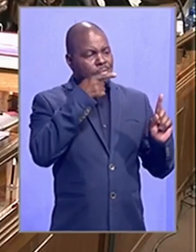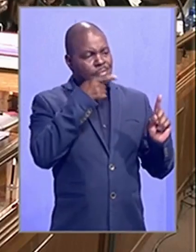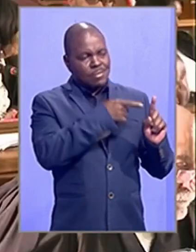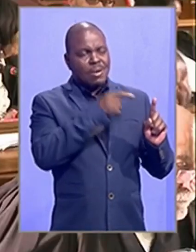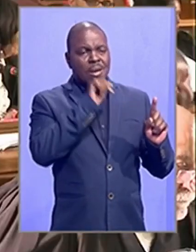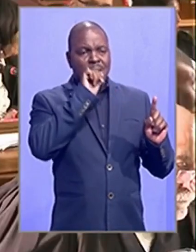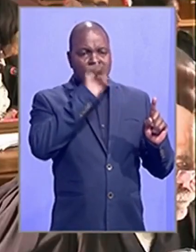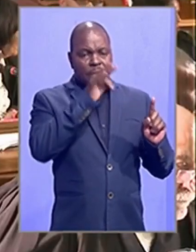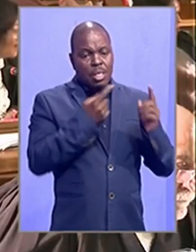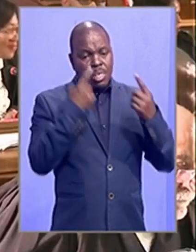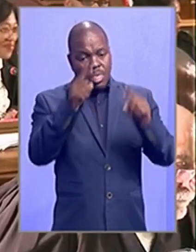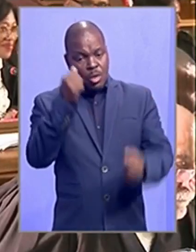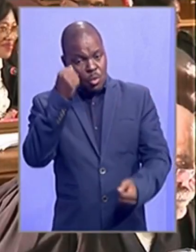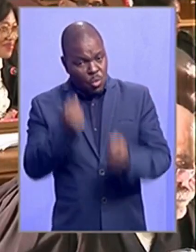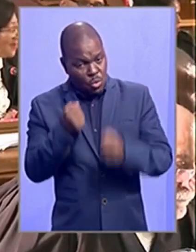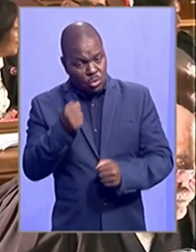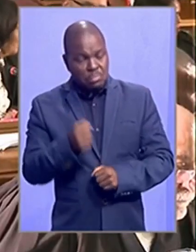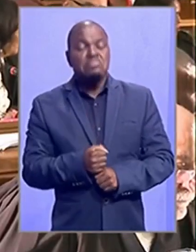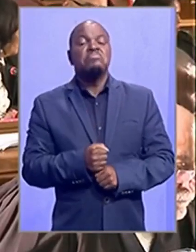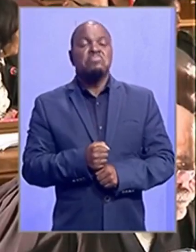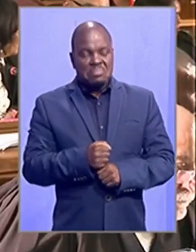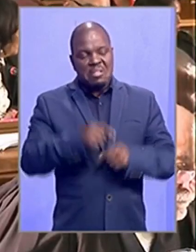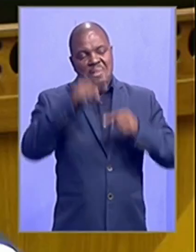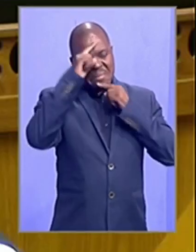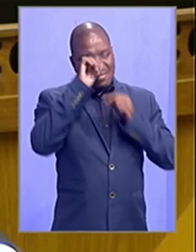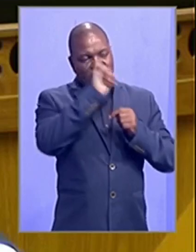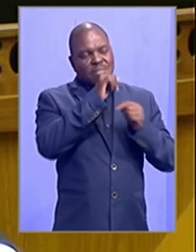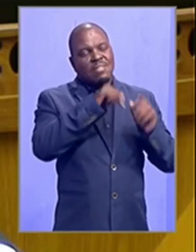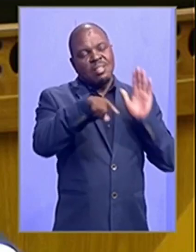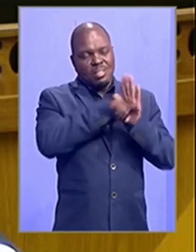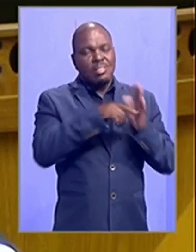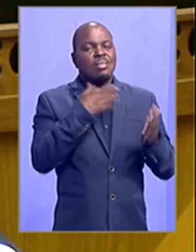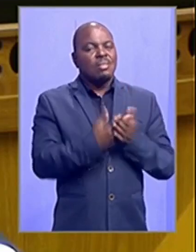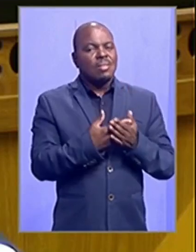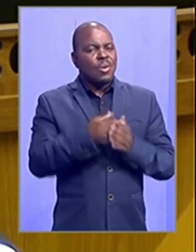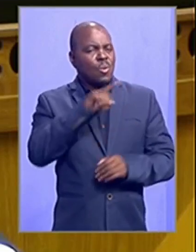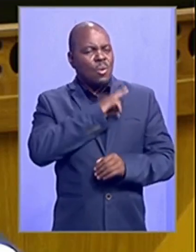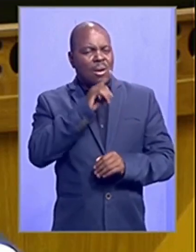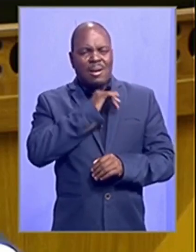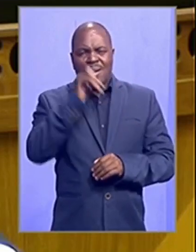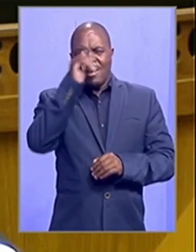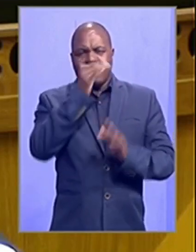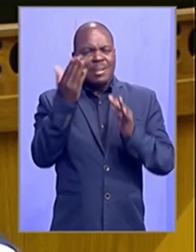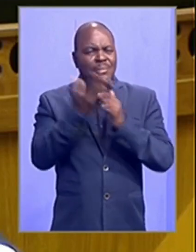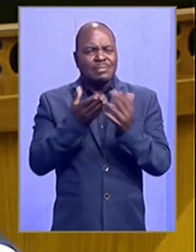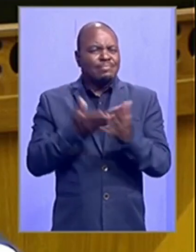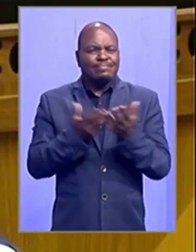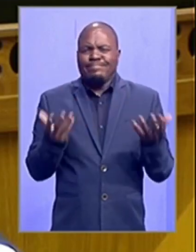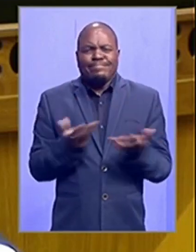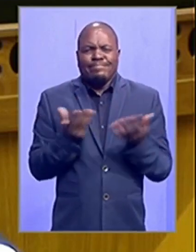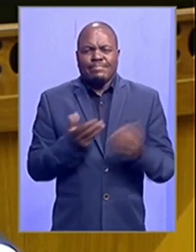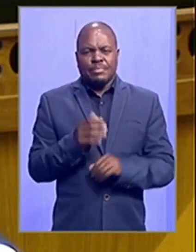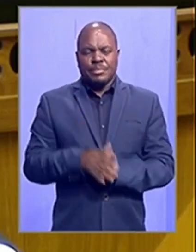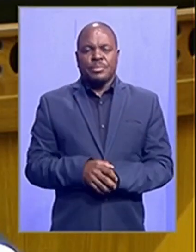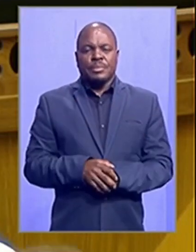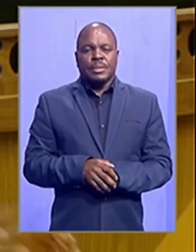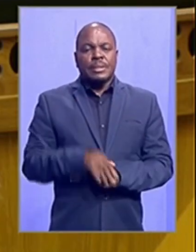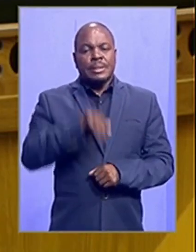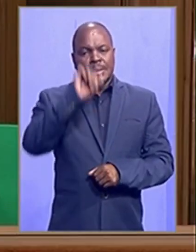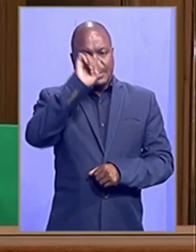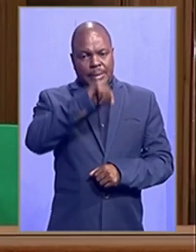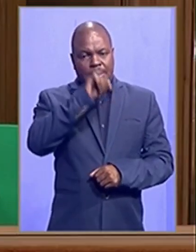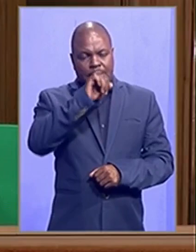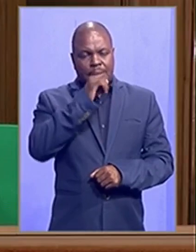senya ga seriti ge a ka gogelwa pele ga Kgorotsheko ka ditatofatso tše e sa reng selo tša bosenyi. The critical harm